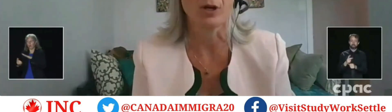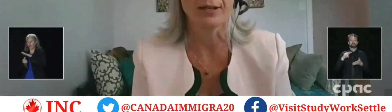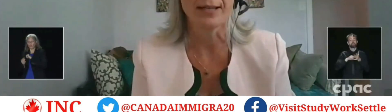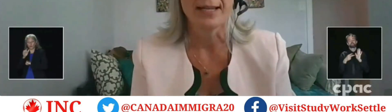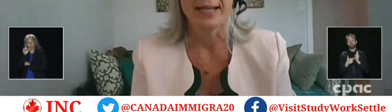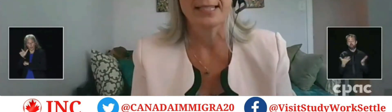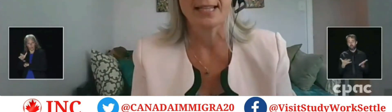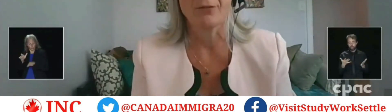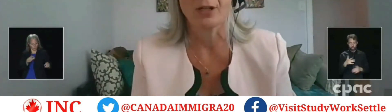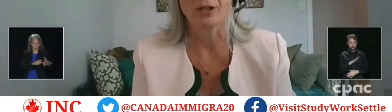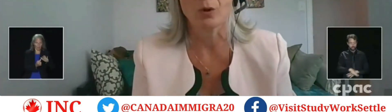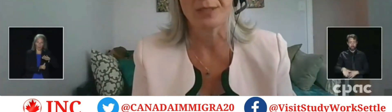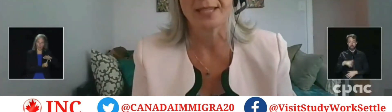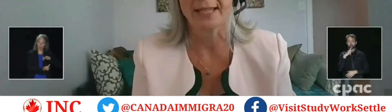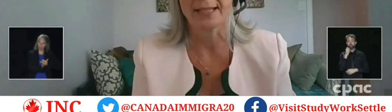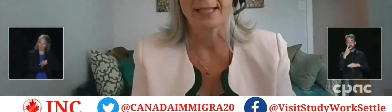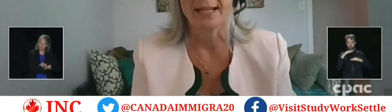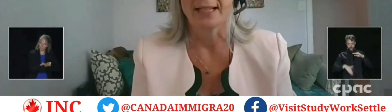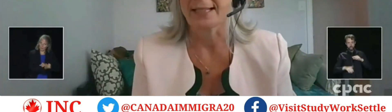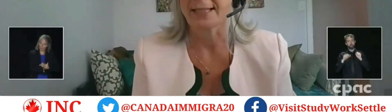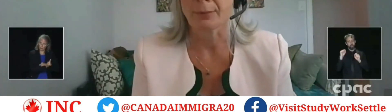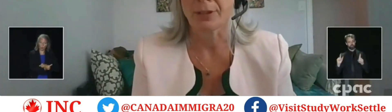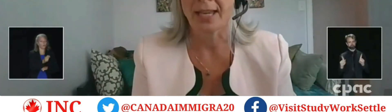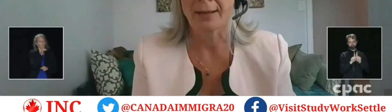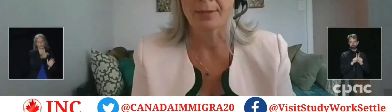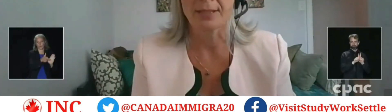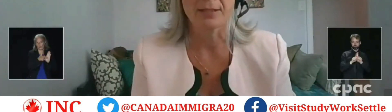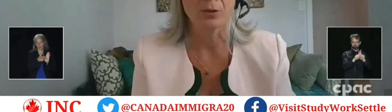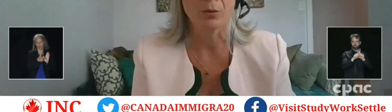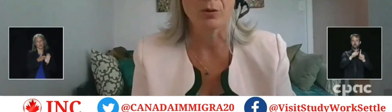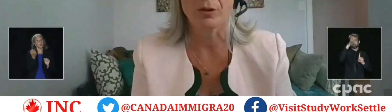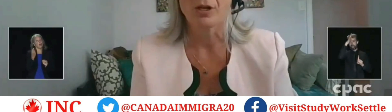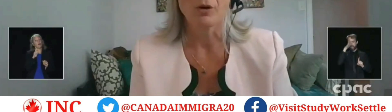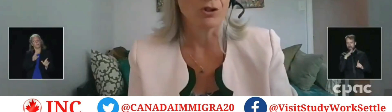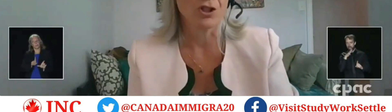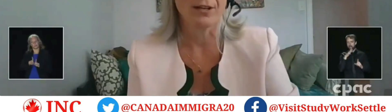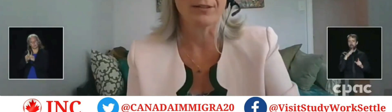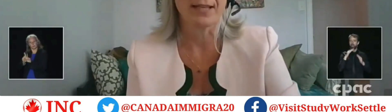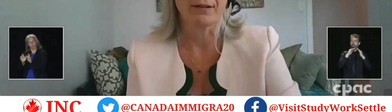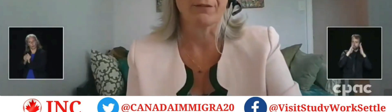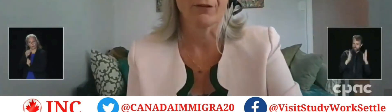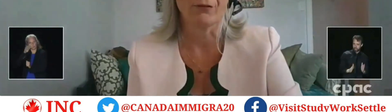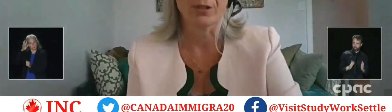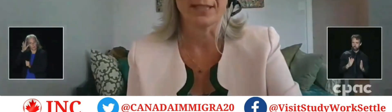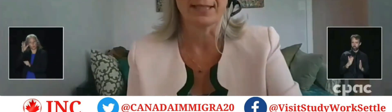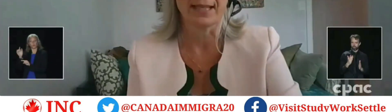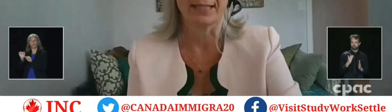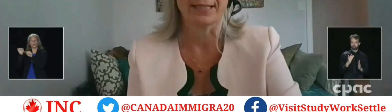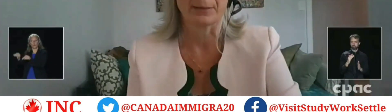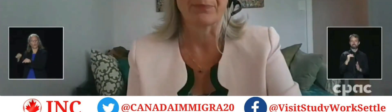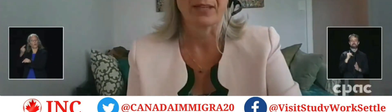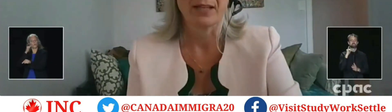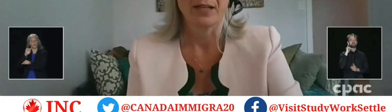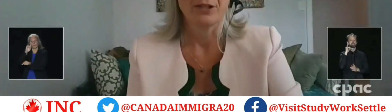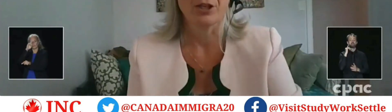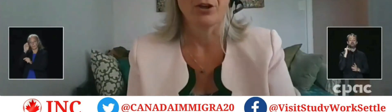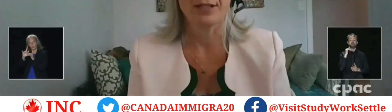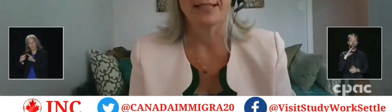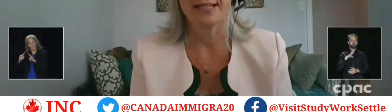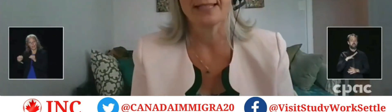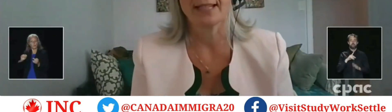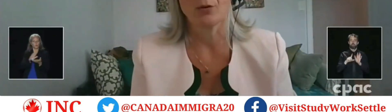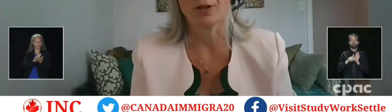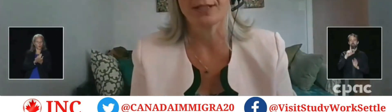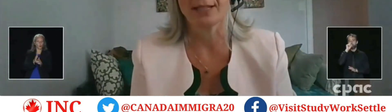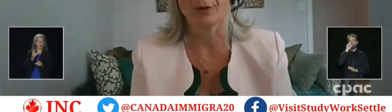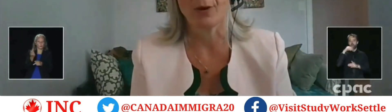destination, so long as they avoid group settings like summer camps, school, or childcare for 14 days. The